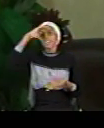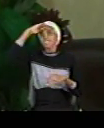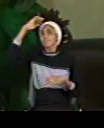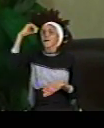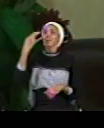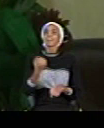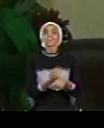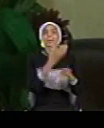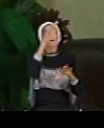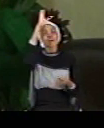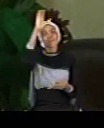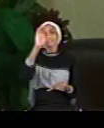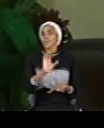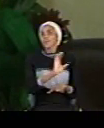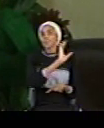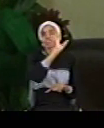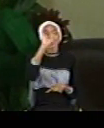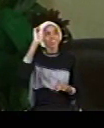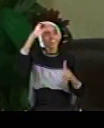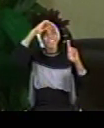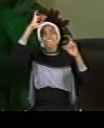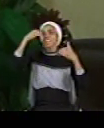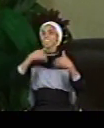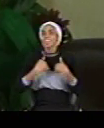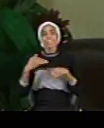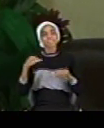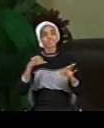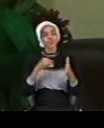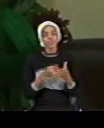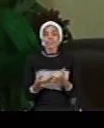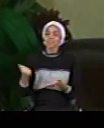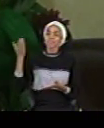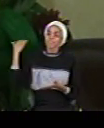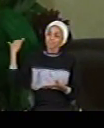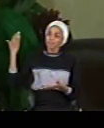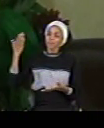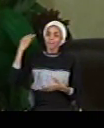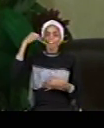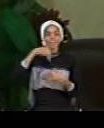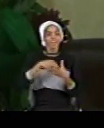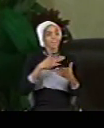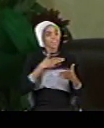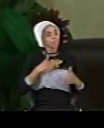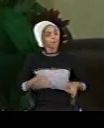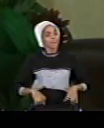That man of Calvary.